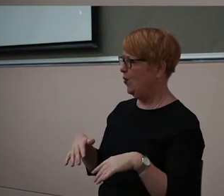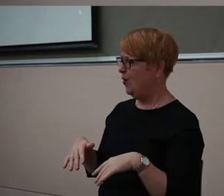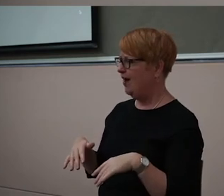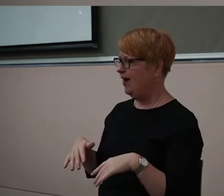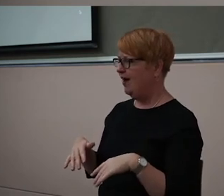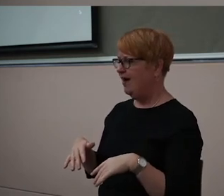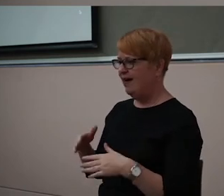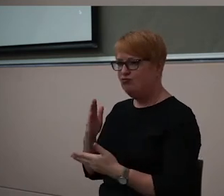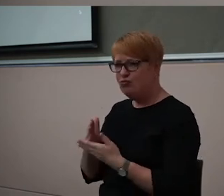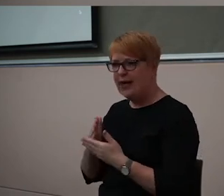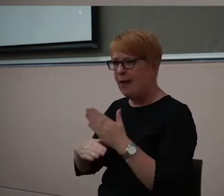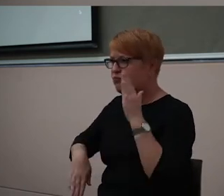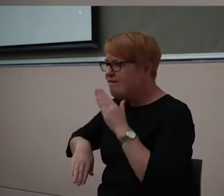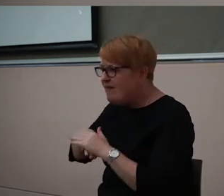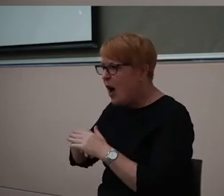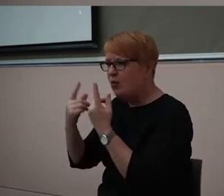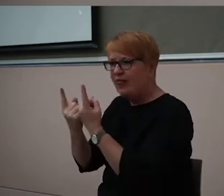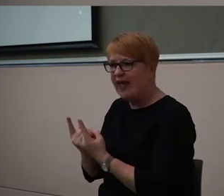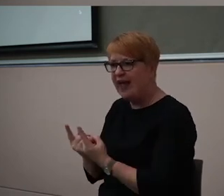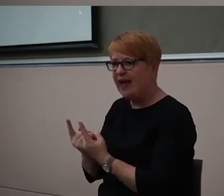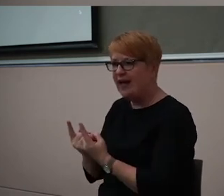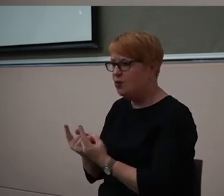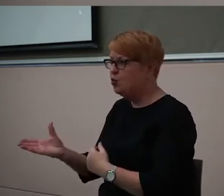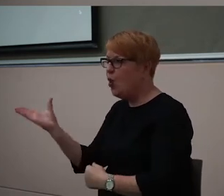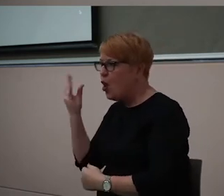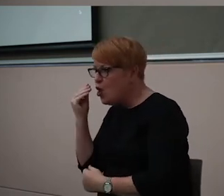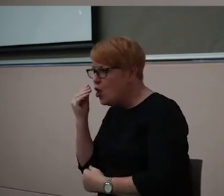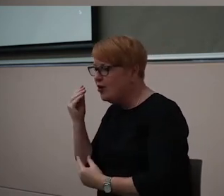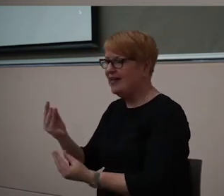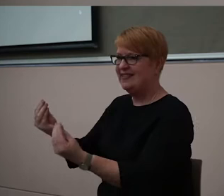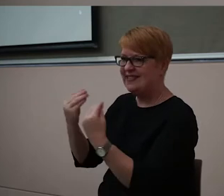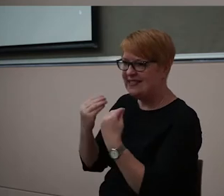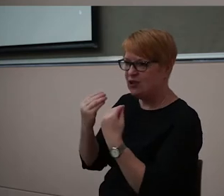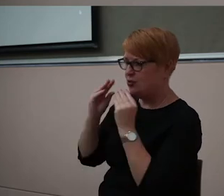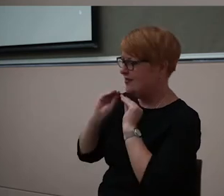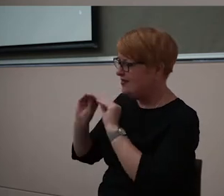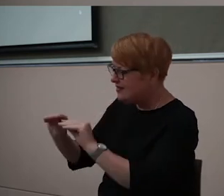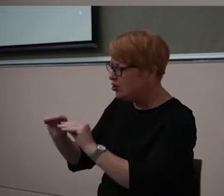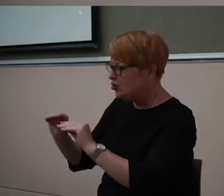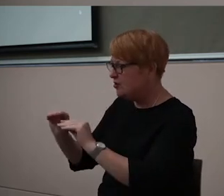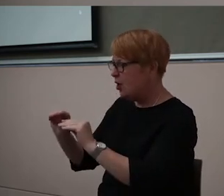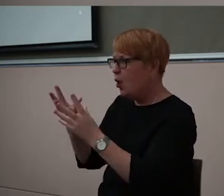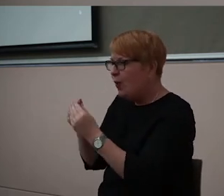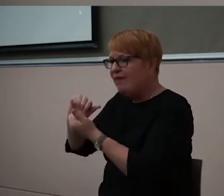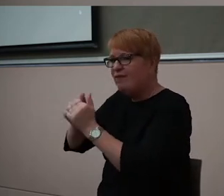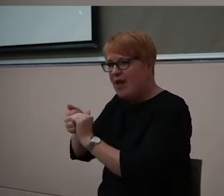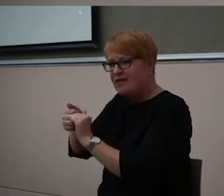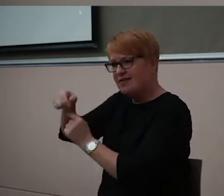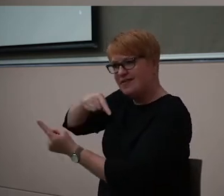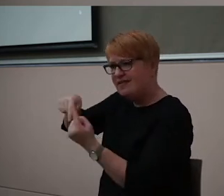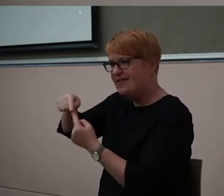a profound kind of thing to be taught and to learn with friends, that I was borrowing and sharing some of that experience with the group.